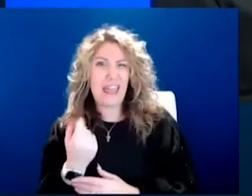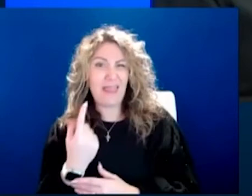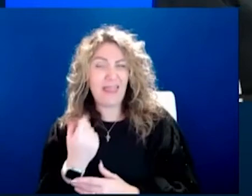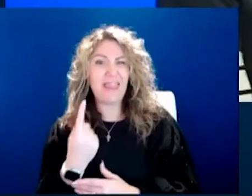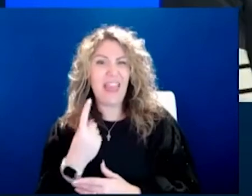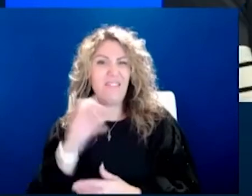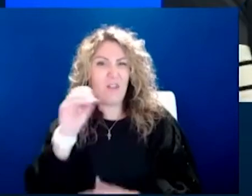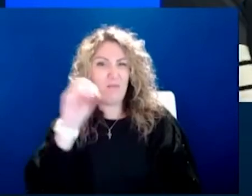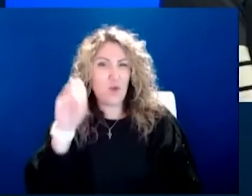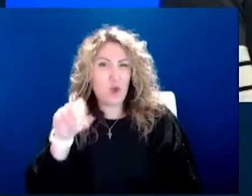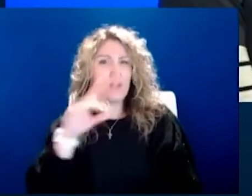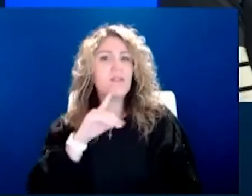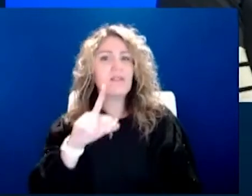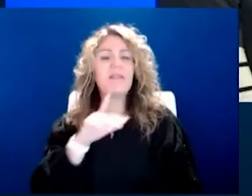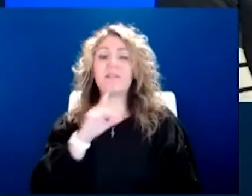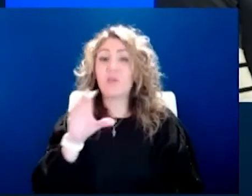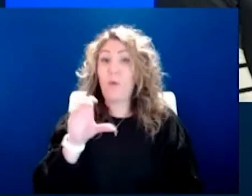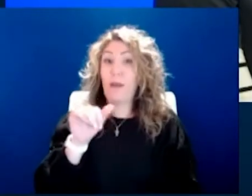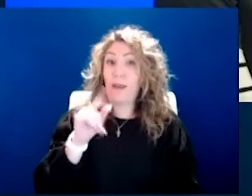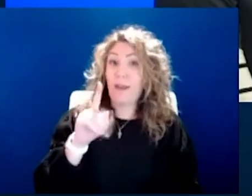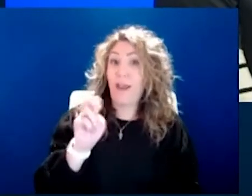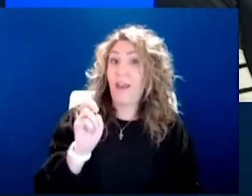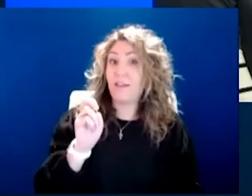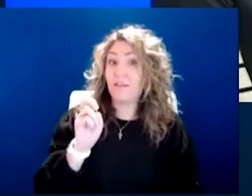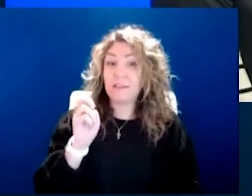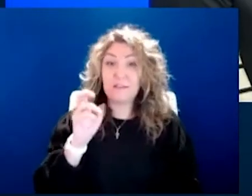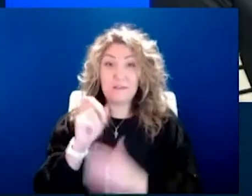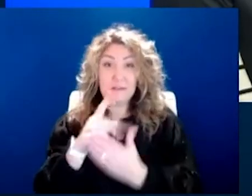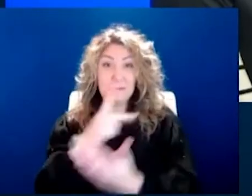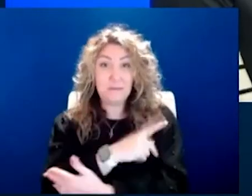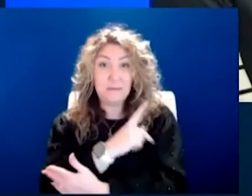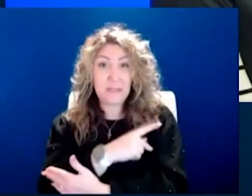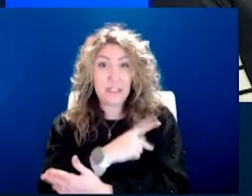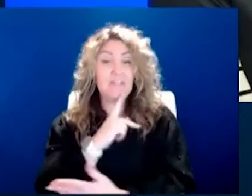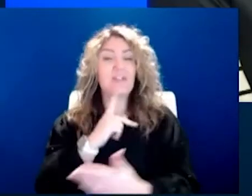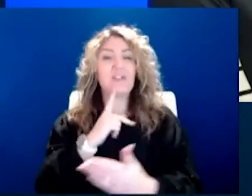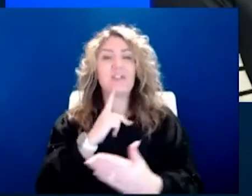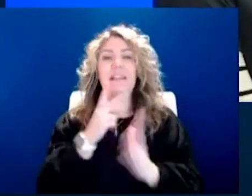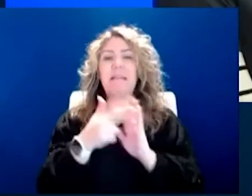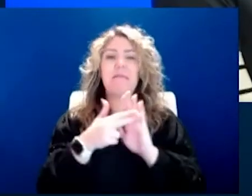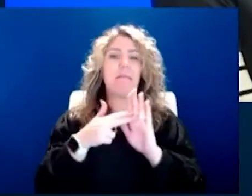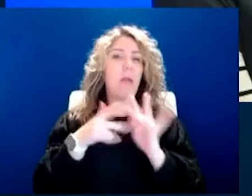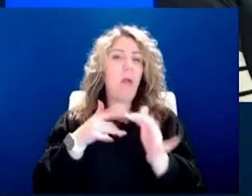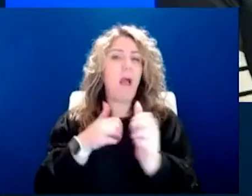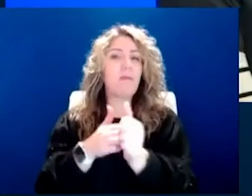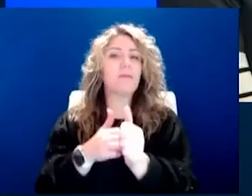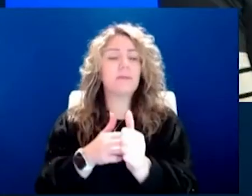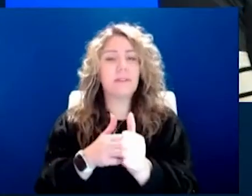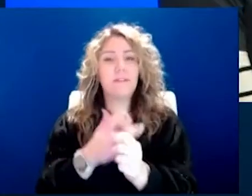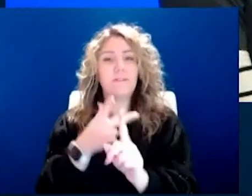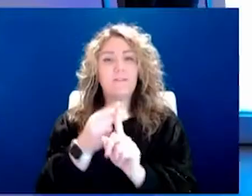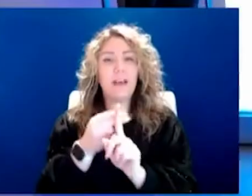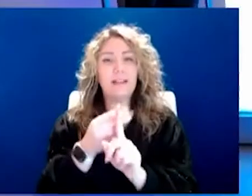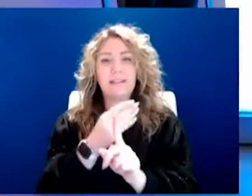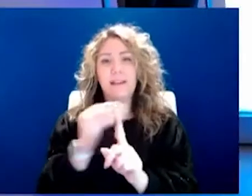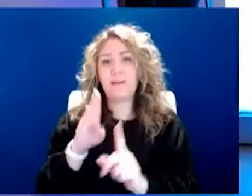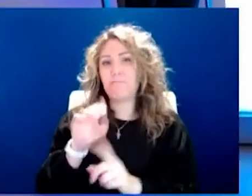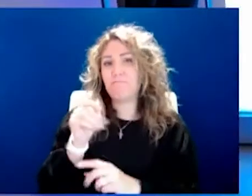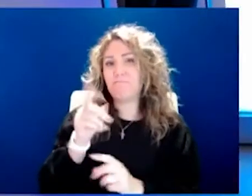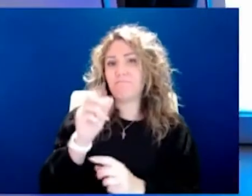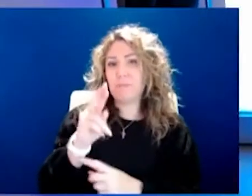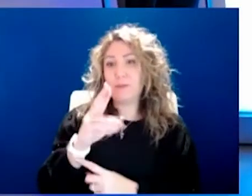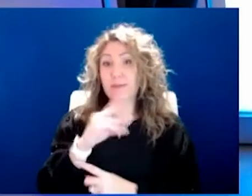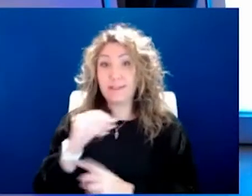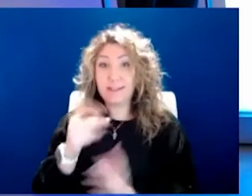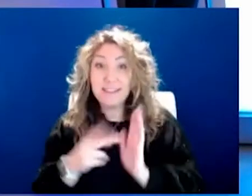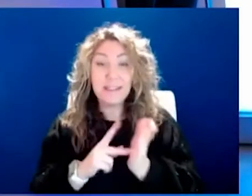active inpatients are what the CDC would call up to date, vaccinated and boosted. And those numbers check out because when you're They do. vaccinated, you're out